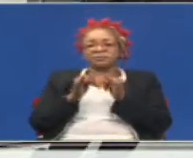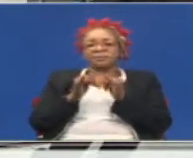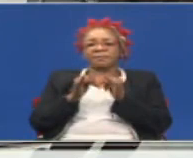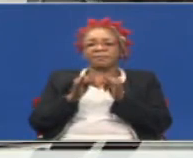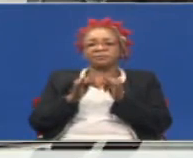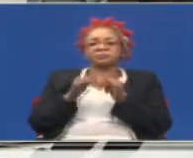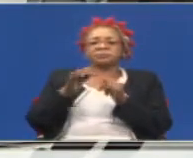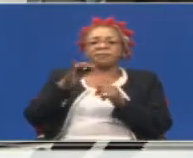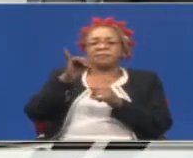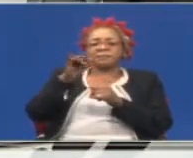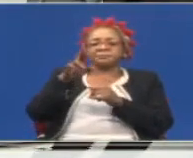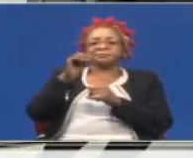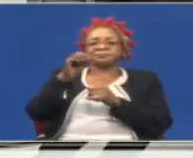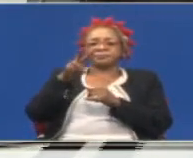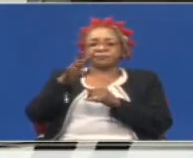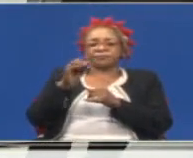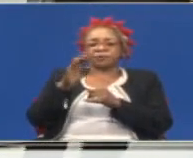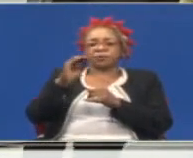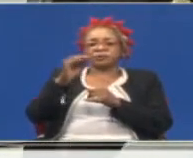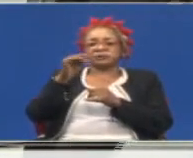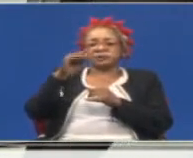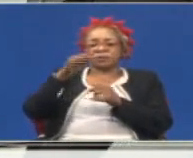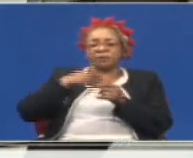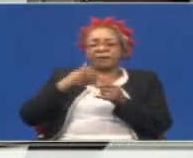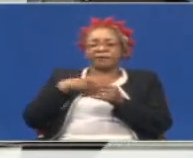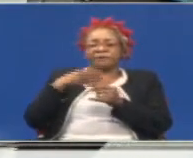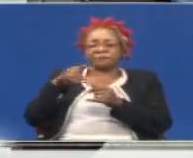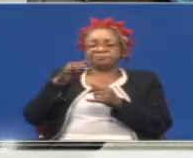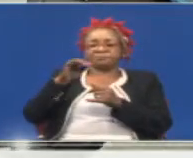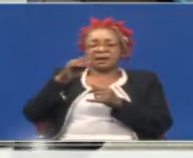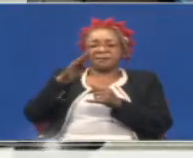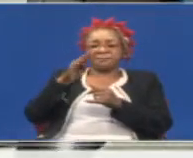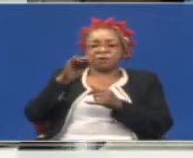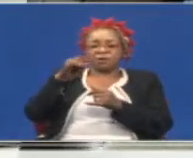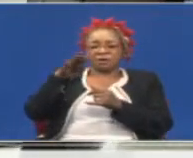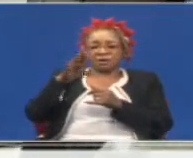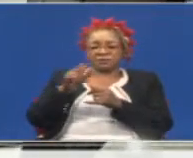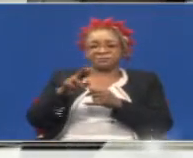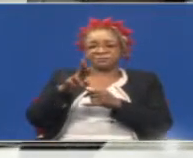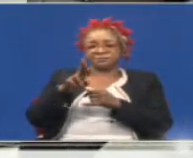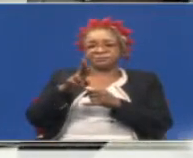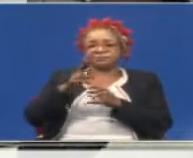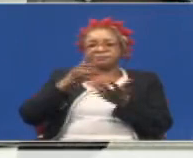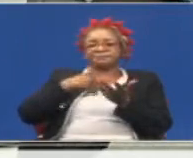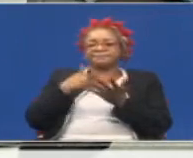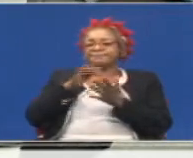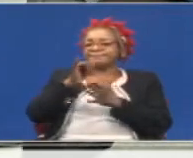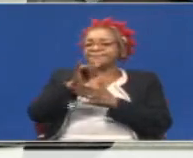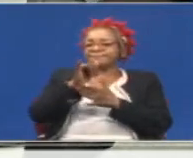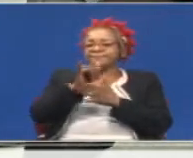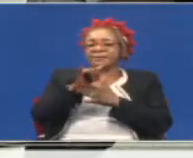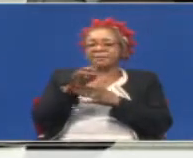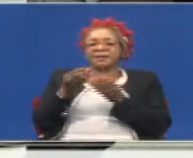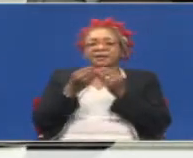Irvo Otieno, who is suffering a bipolar episode, is seen through a window at the door of a cell he is being held